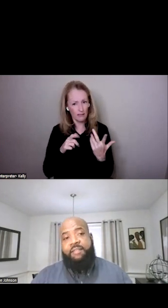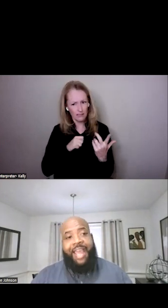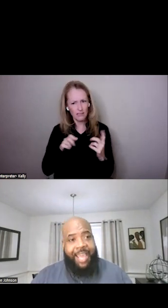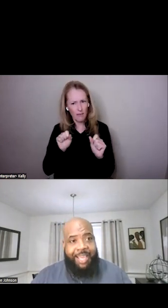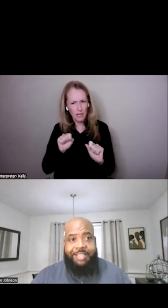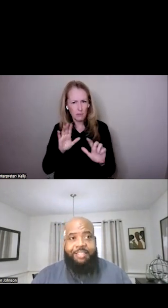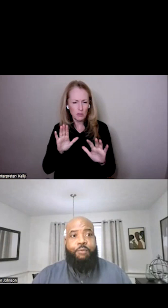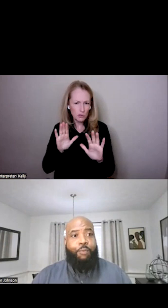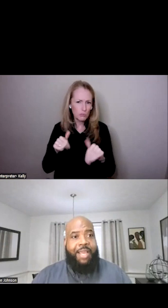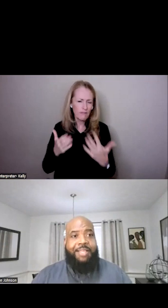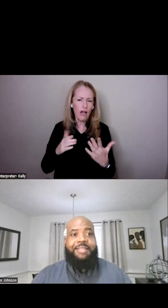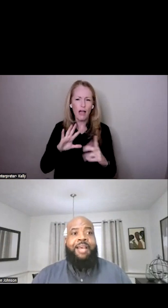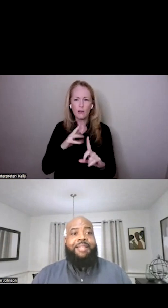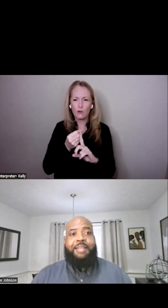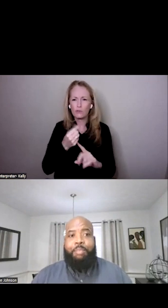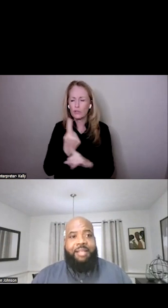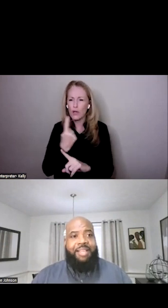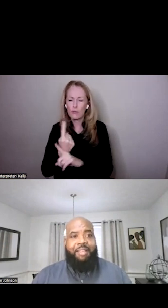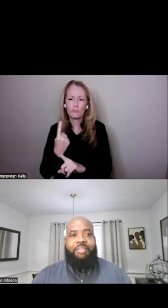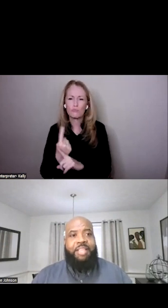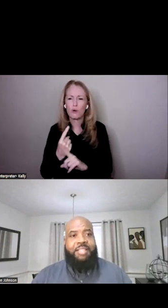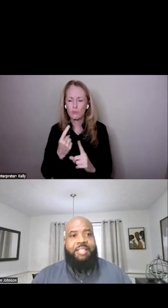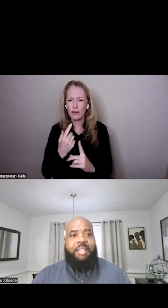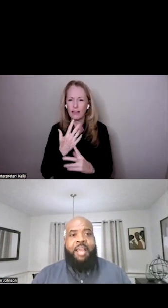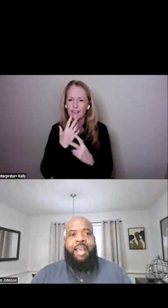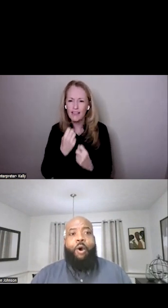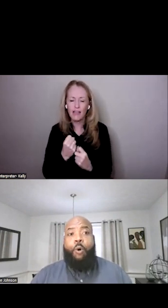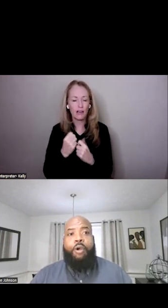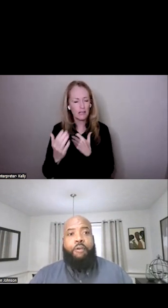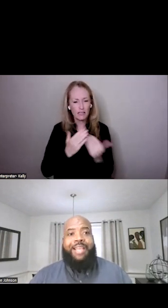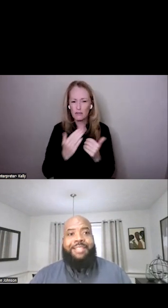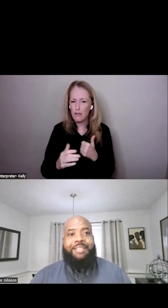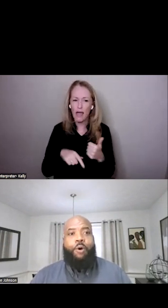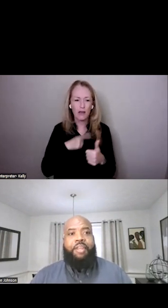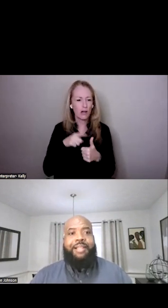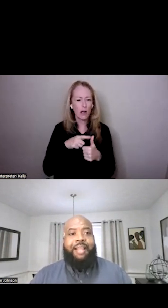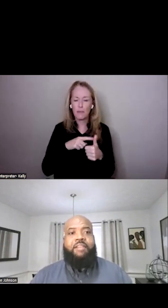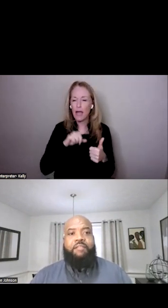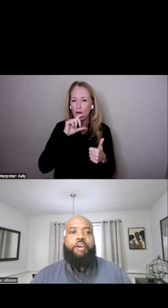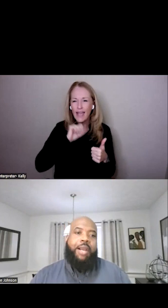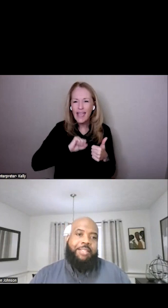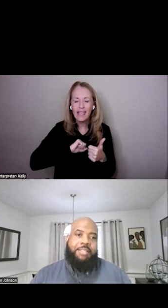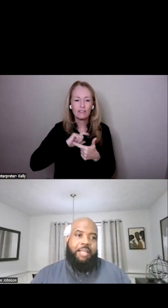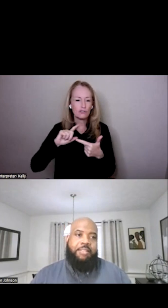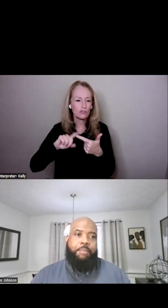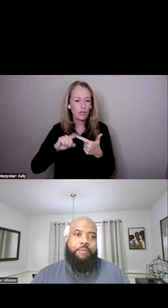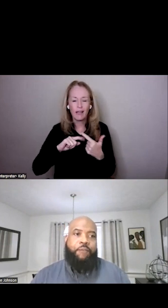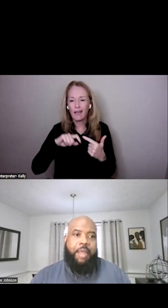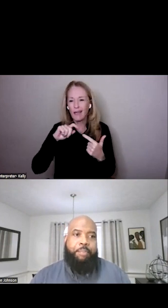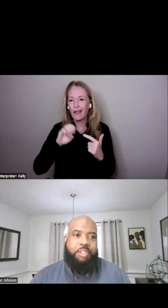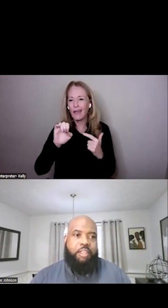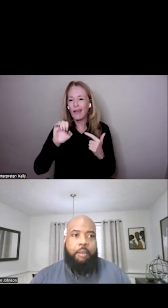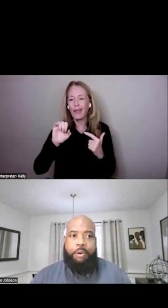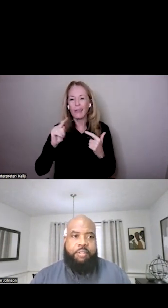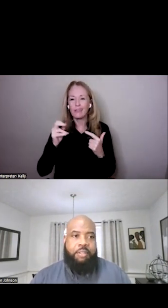regardless of age, race, disability, ethnicity, or crisis, or the level of the crisis that is for